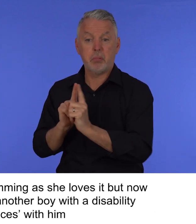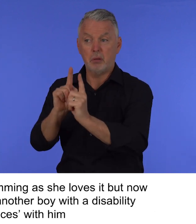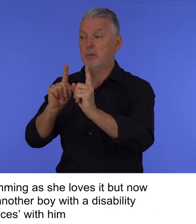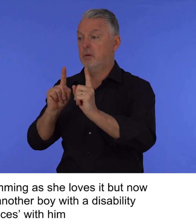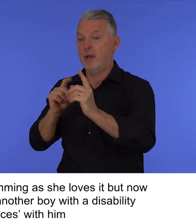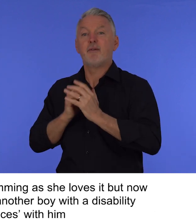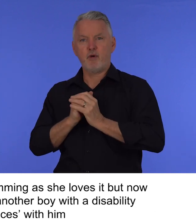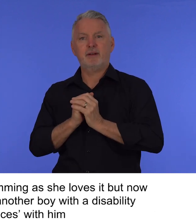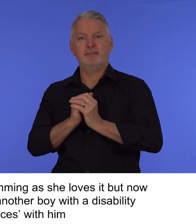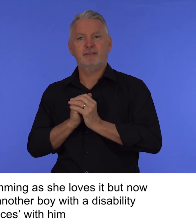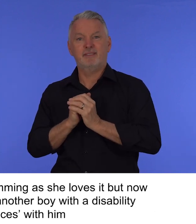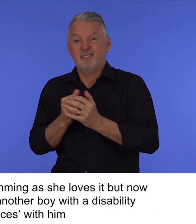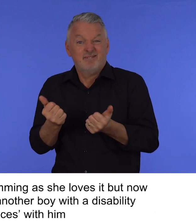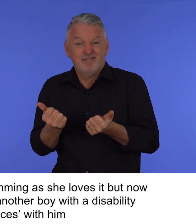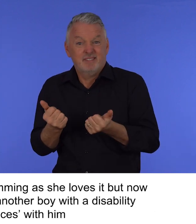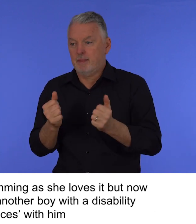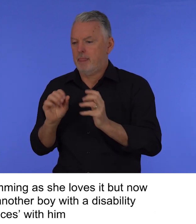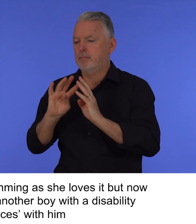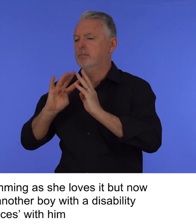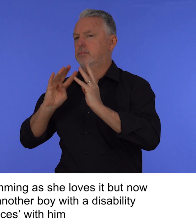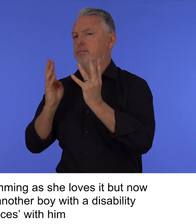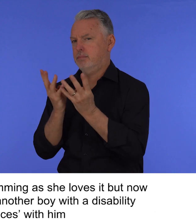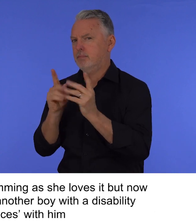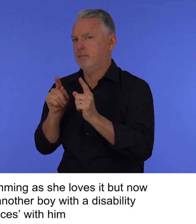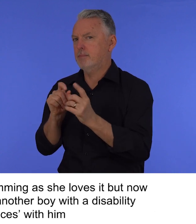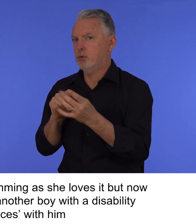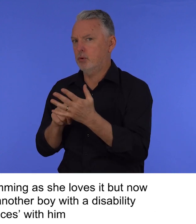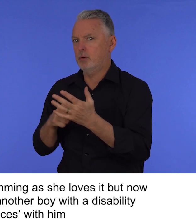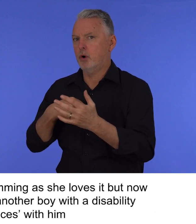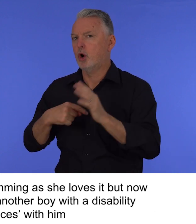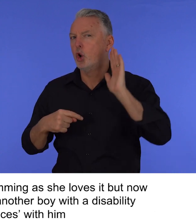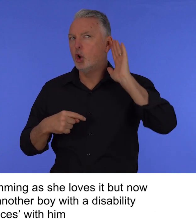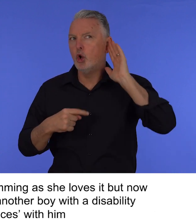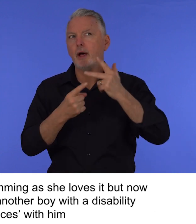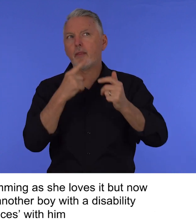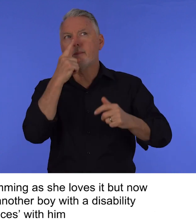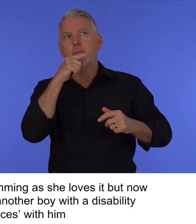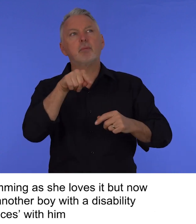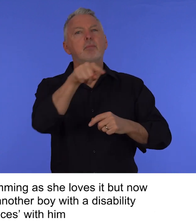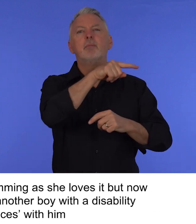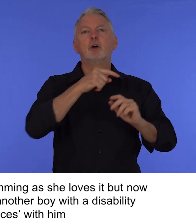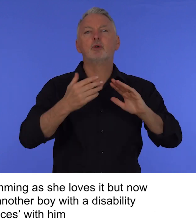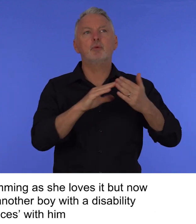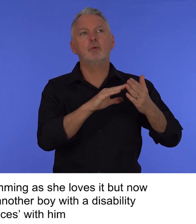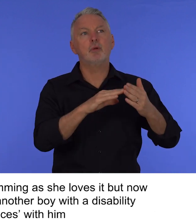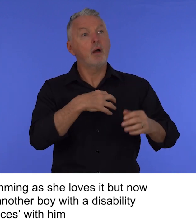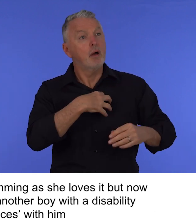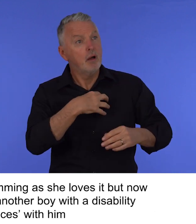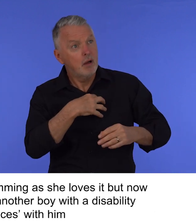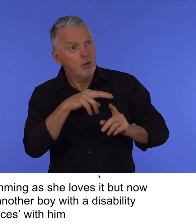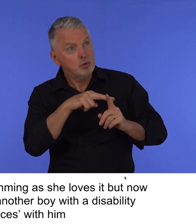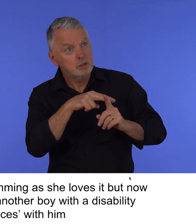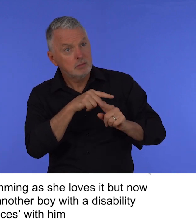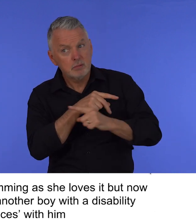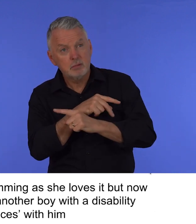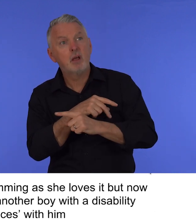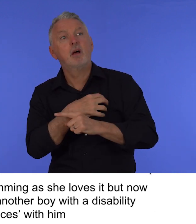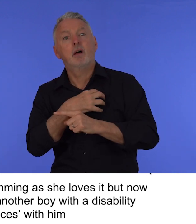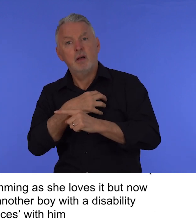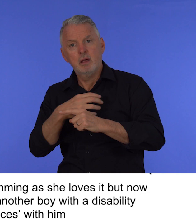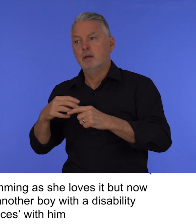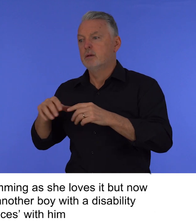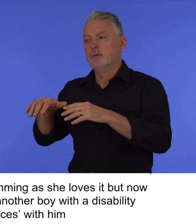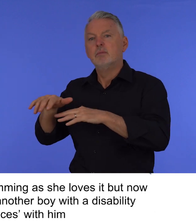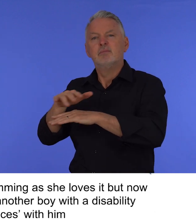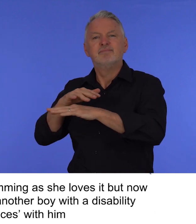friendship just someone who does an activity that she loves with them. So, hearing that from autistic voices in the